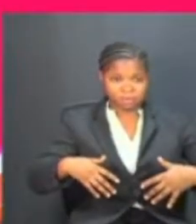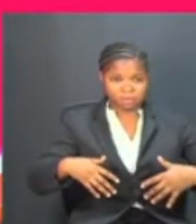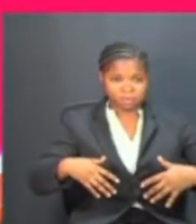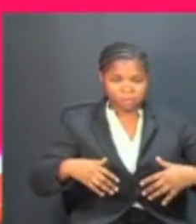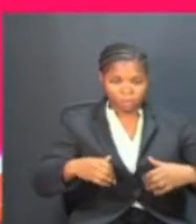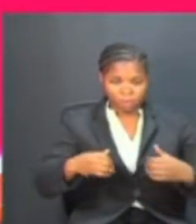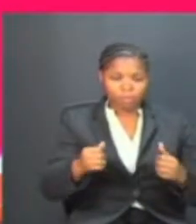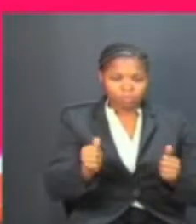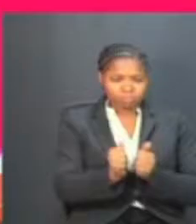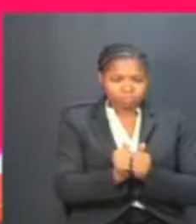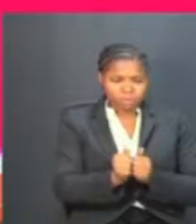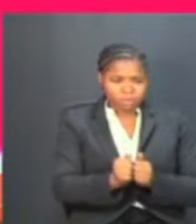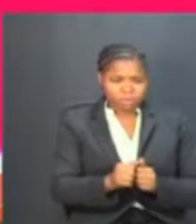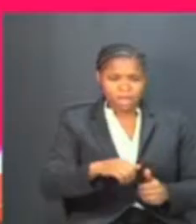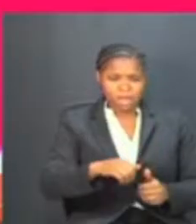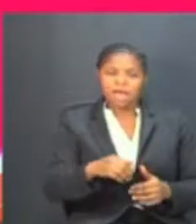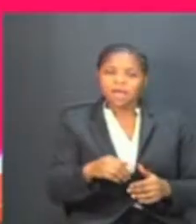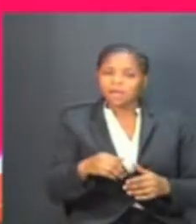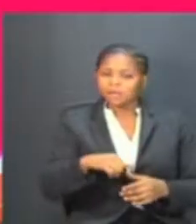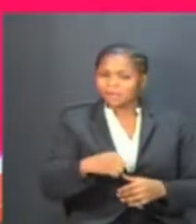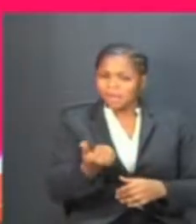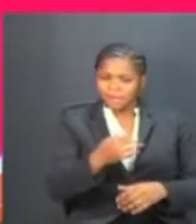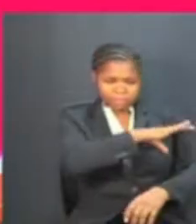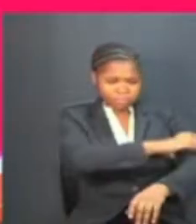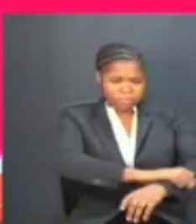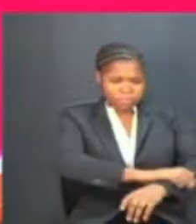inner, 3 inner.